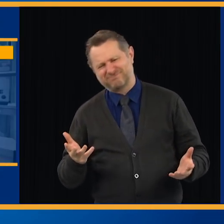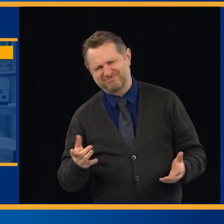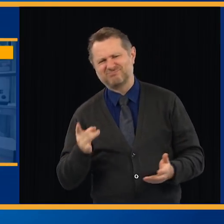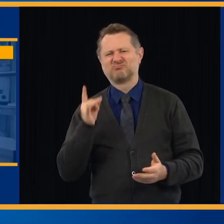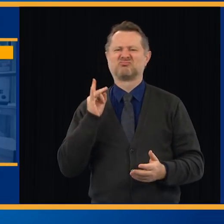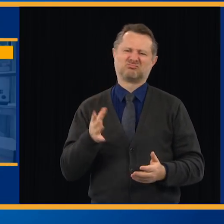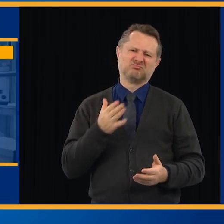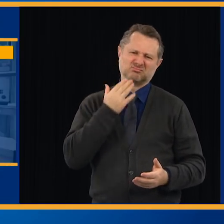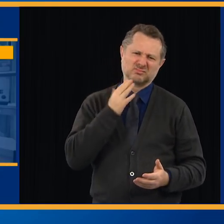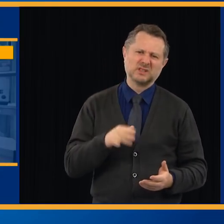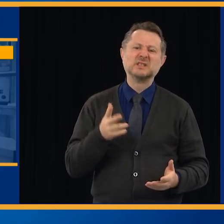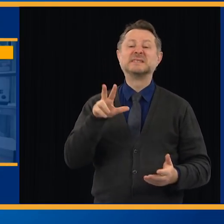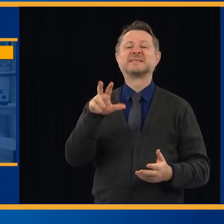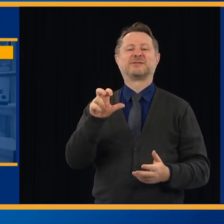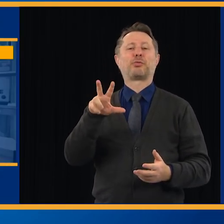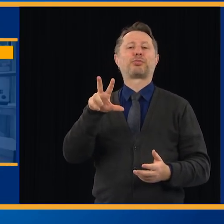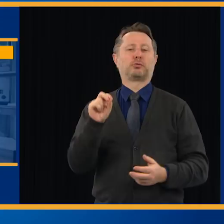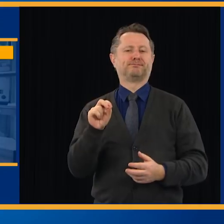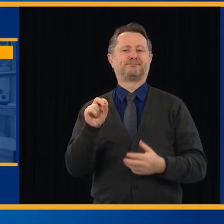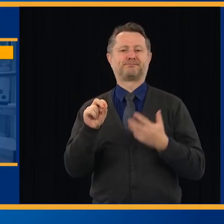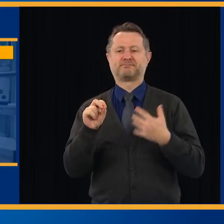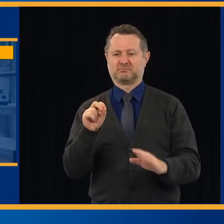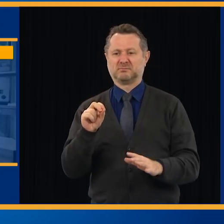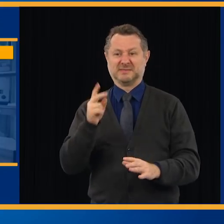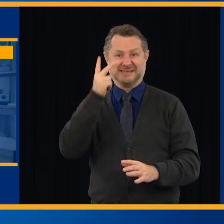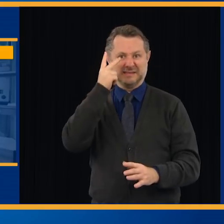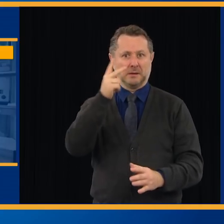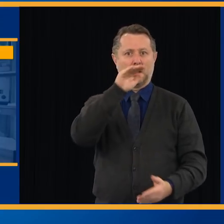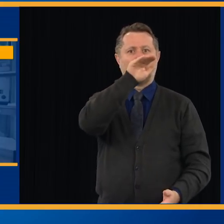330. You see the decline has been